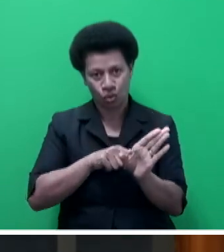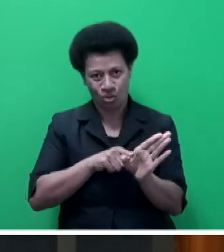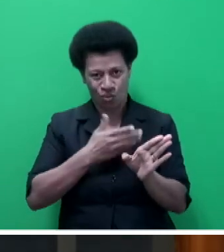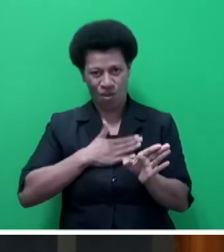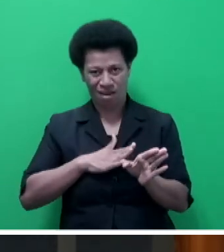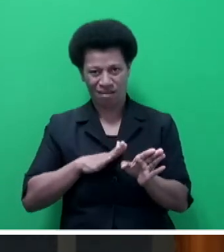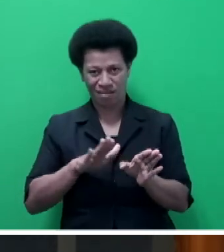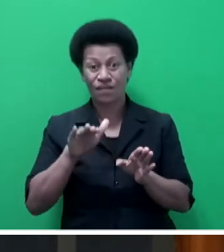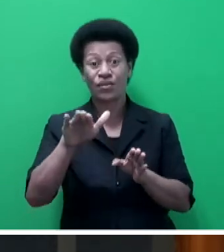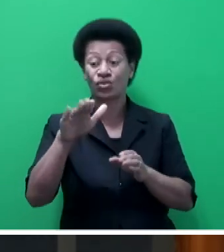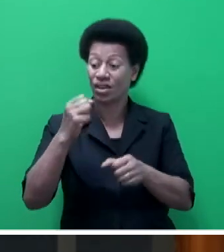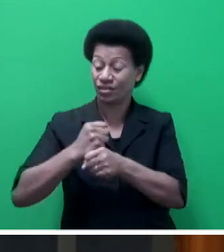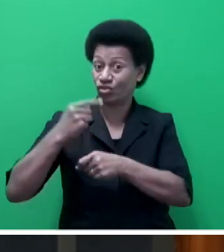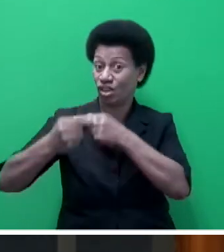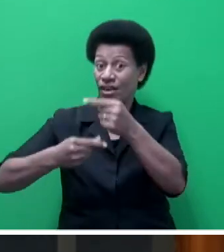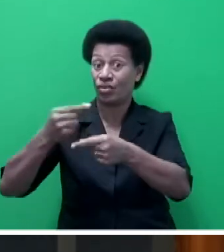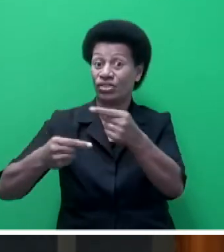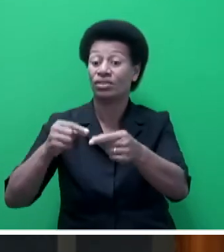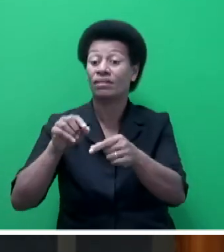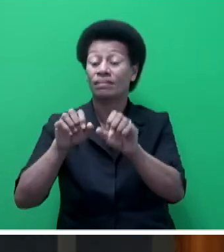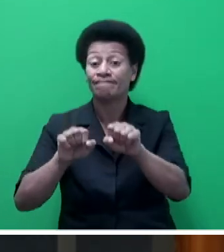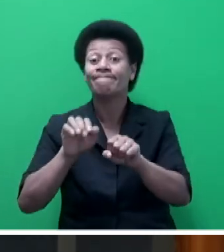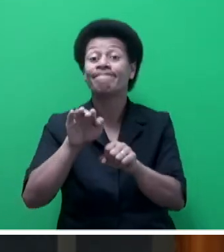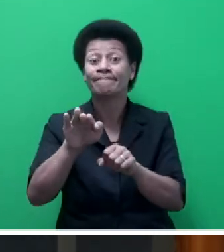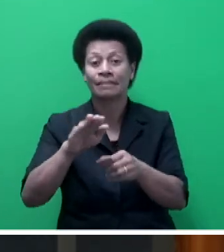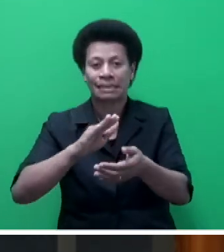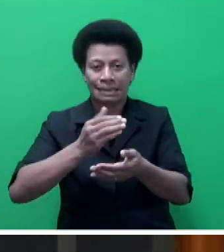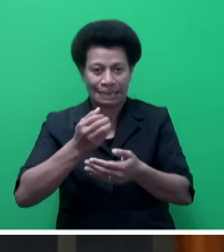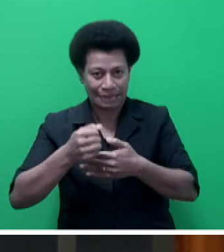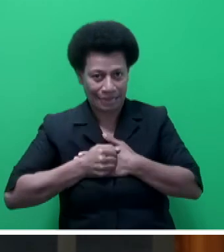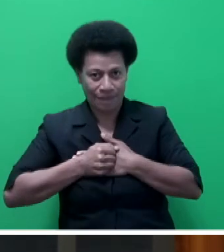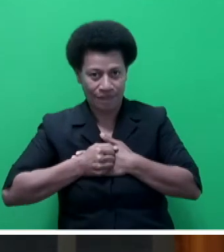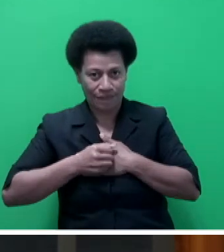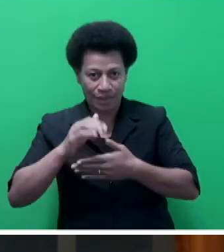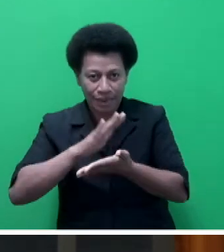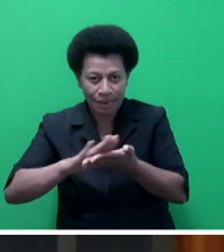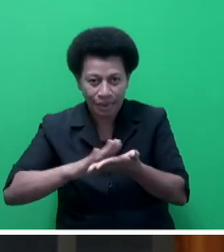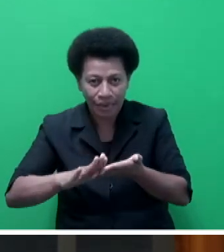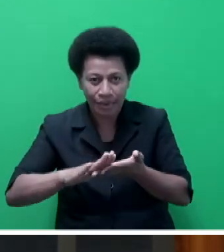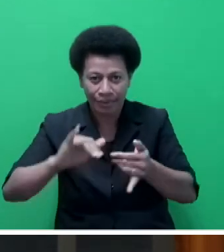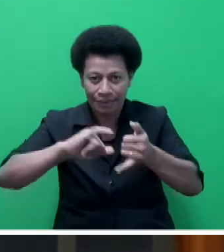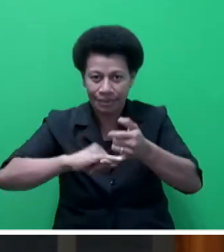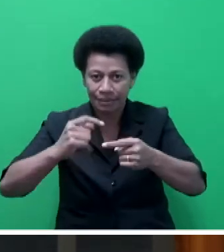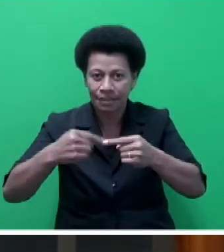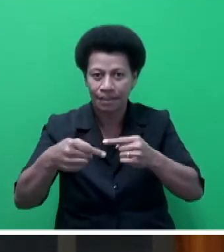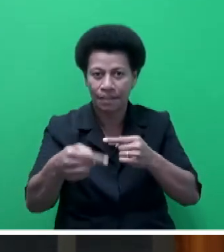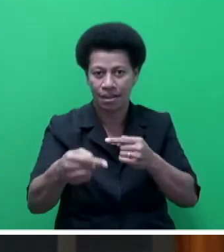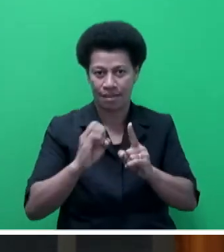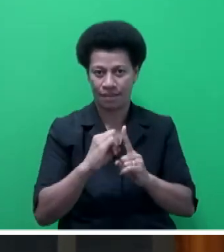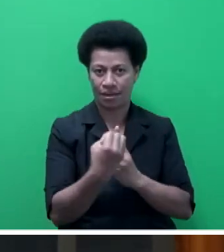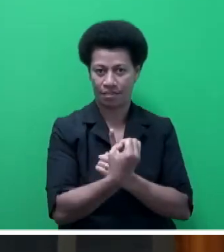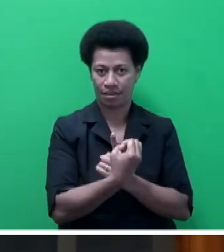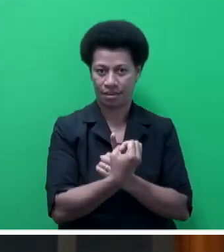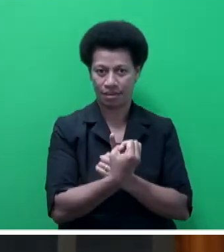future generation to live in a safe, clean, healthy, and sustainable environment. In